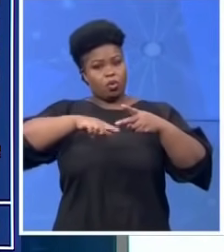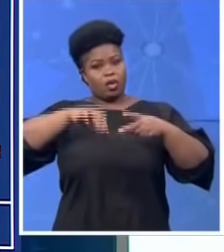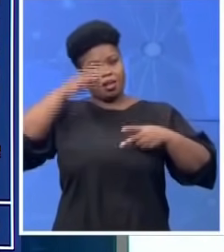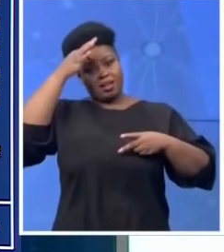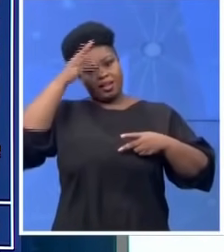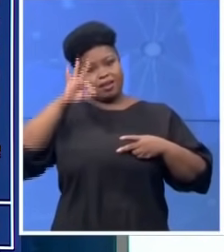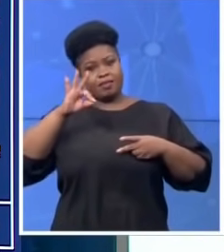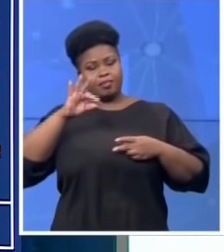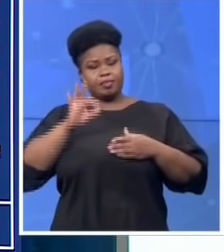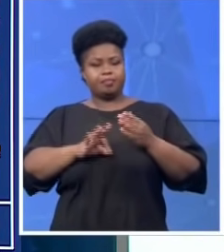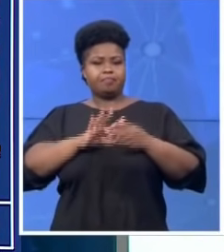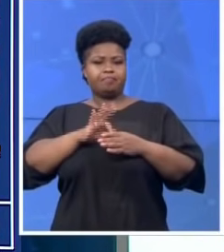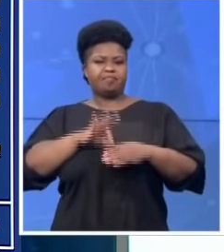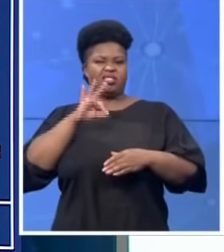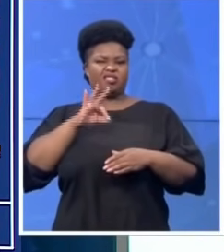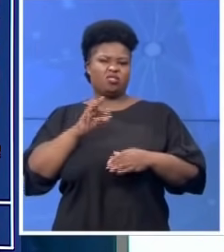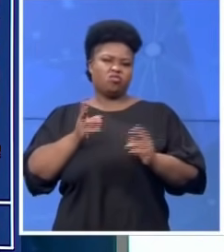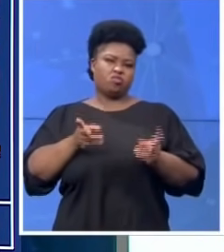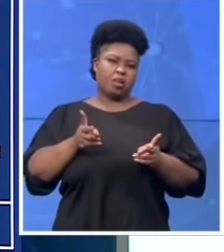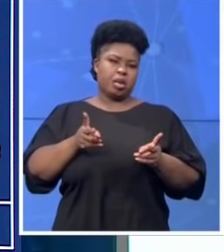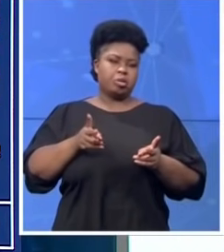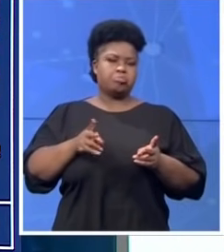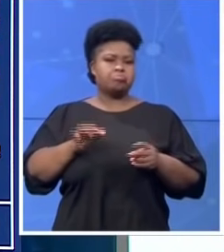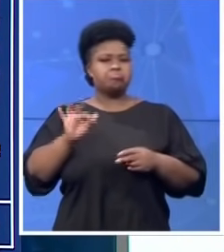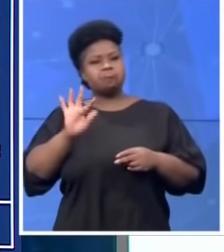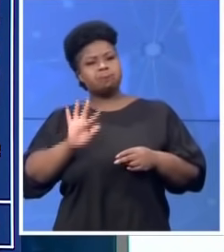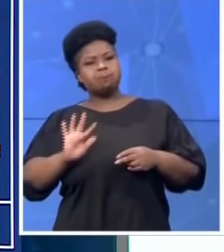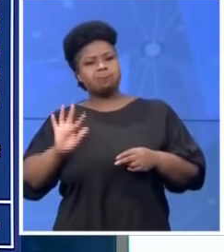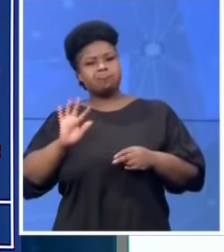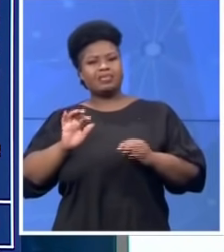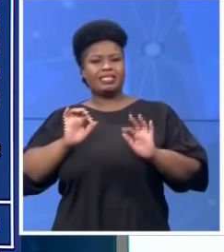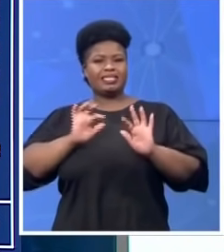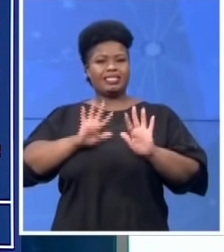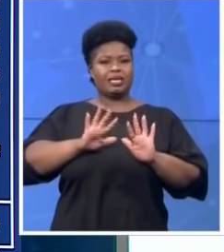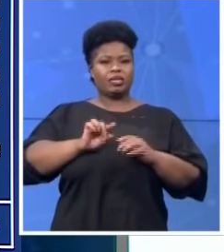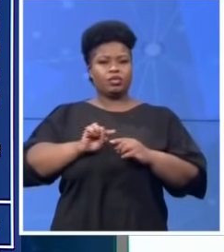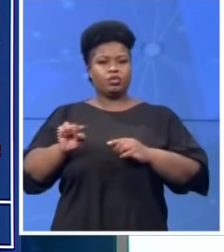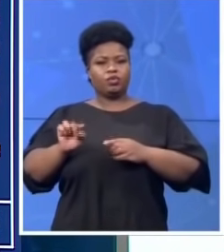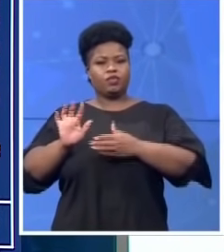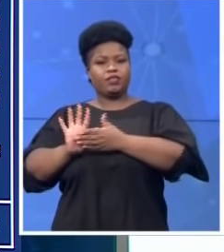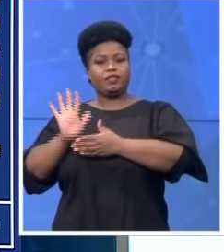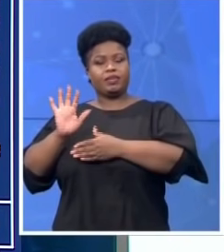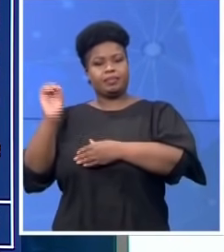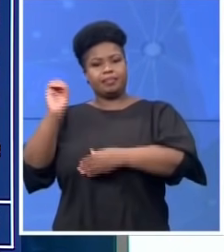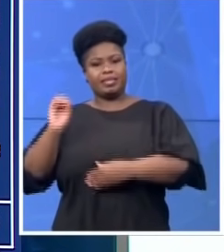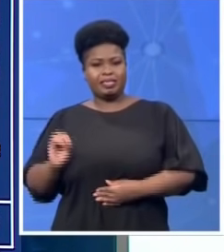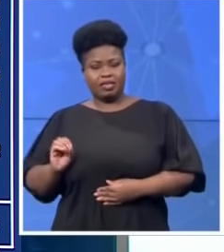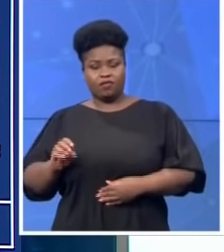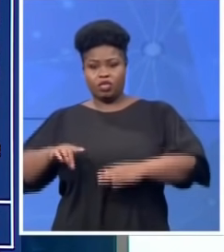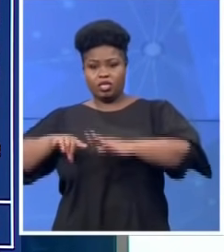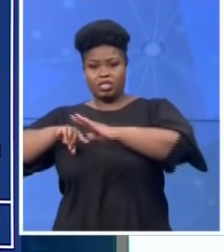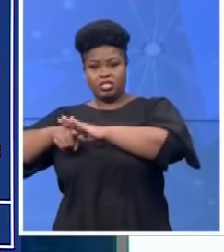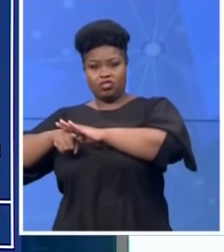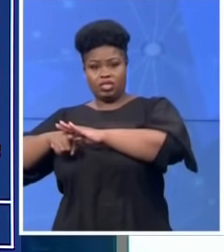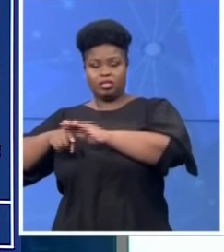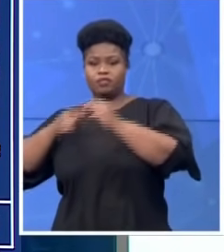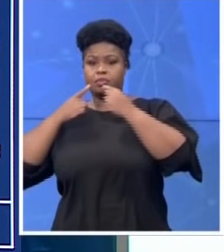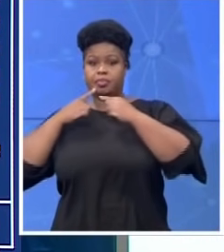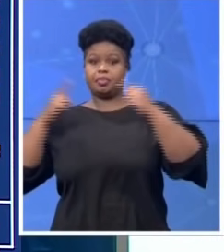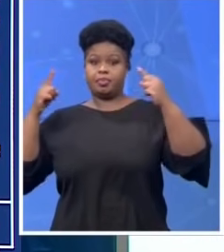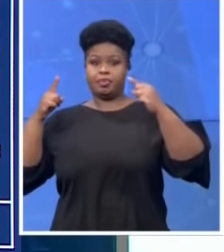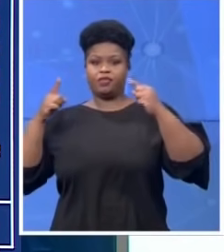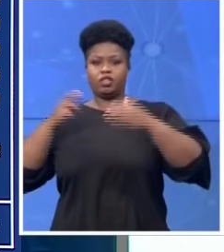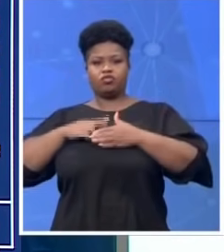about 10-15% of voting districts declared and results coming out before we can